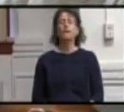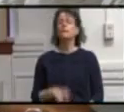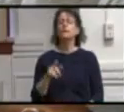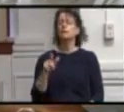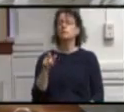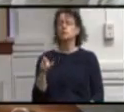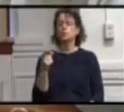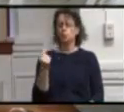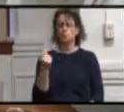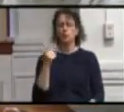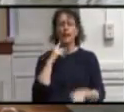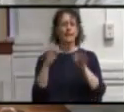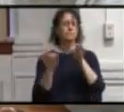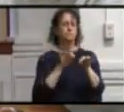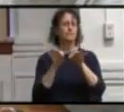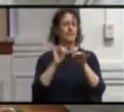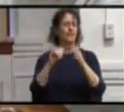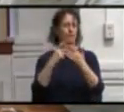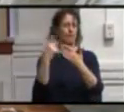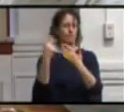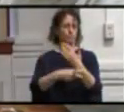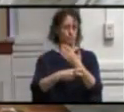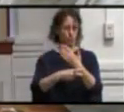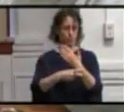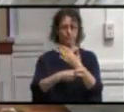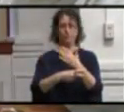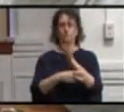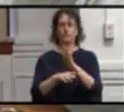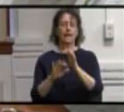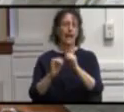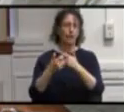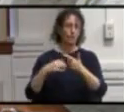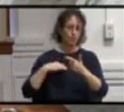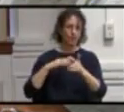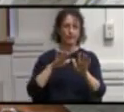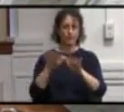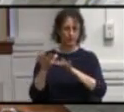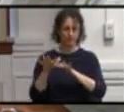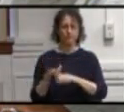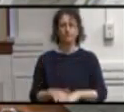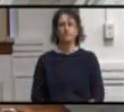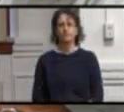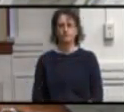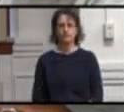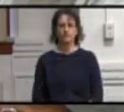program stands right now, how to apply for the funding.